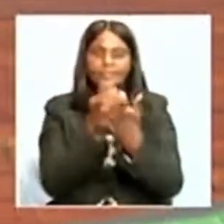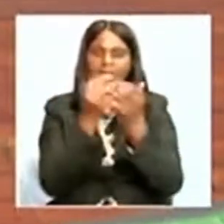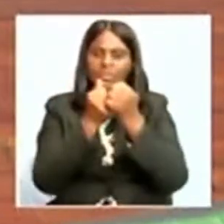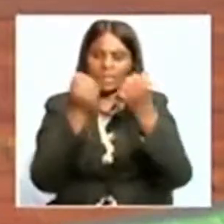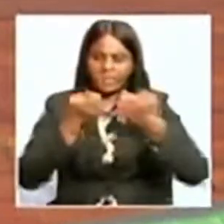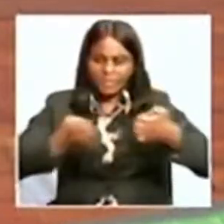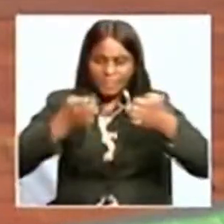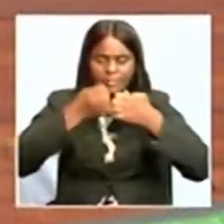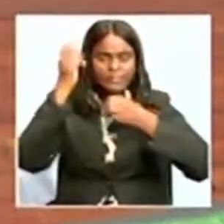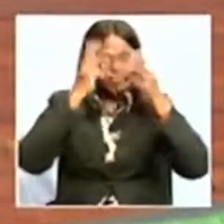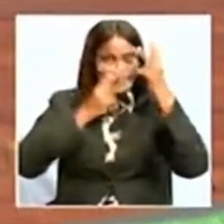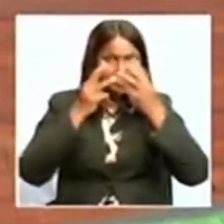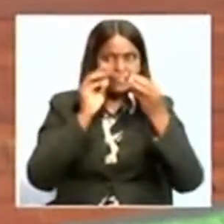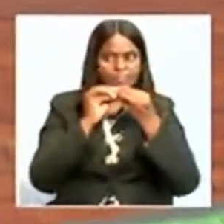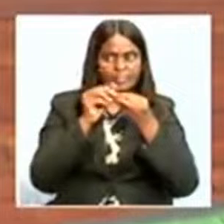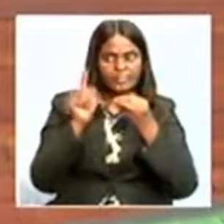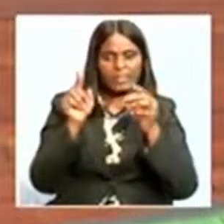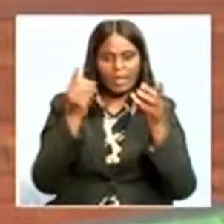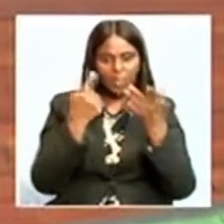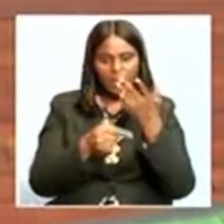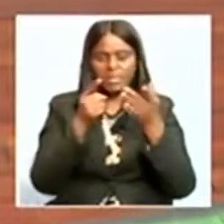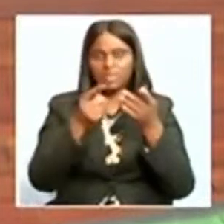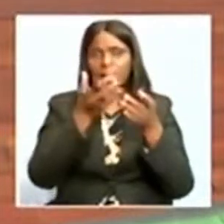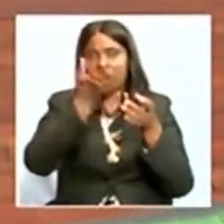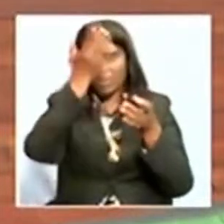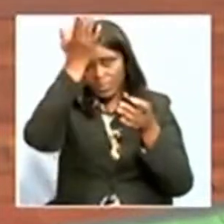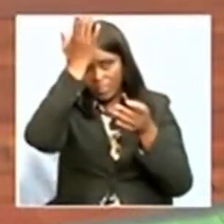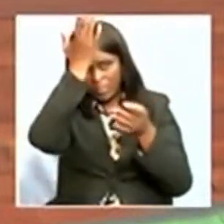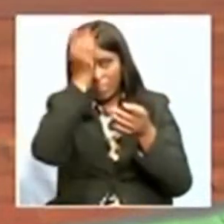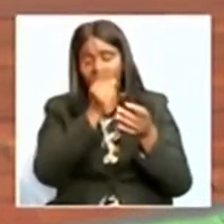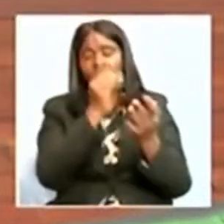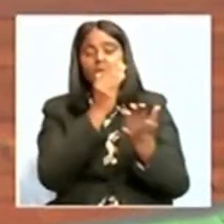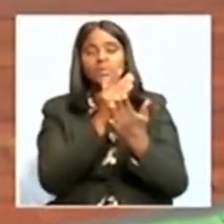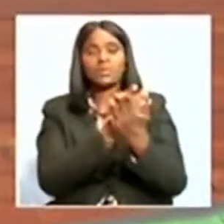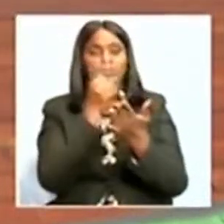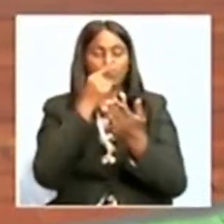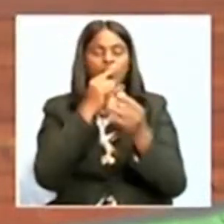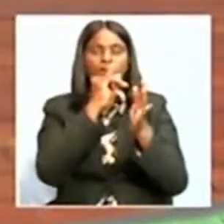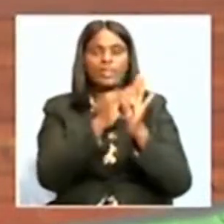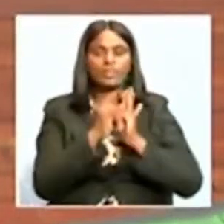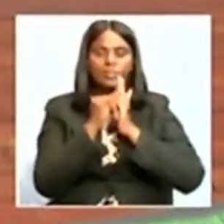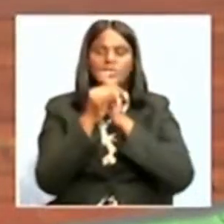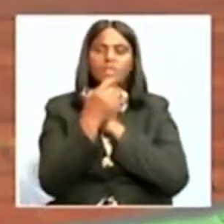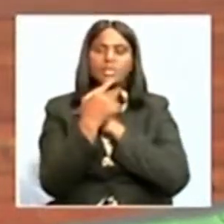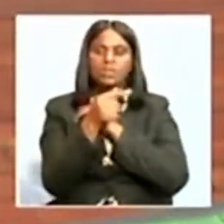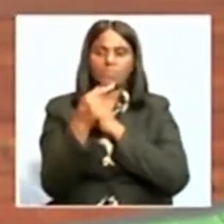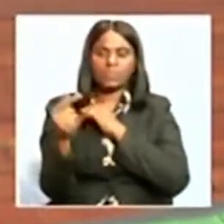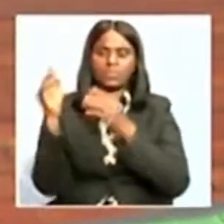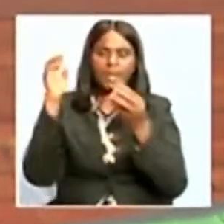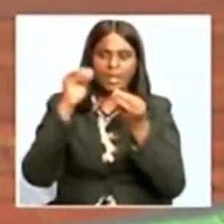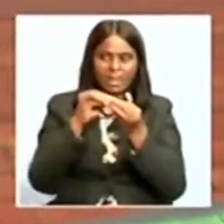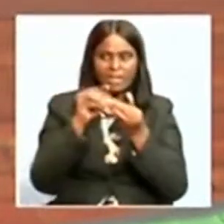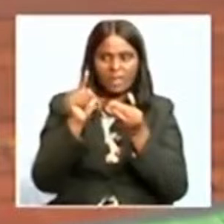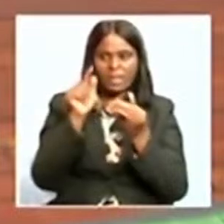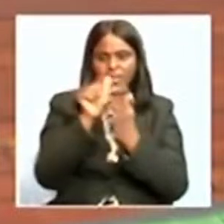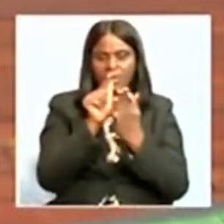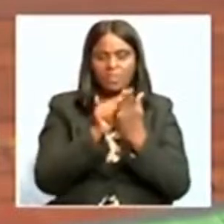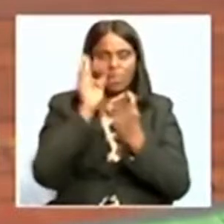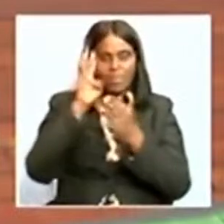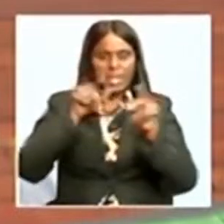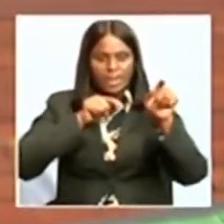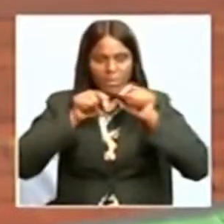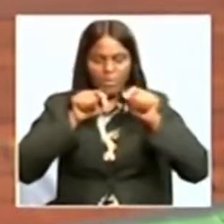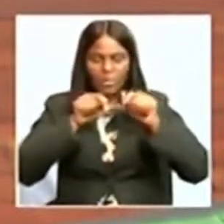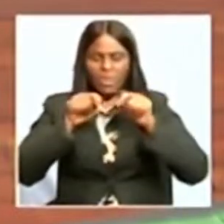environmental concerns by updating the surtax list for imported goods. Additionally, the bill will regulate